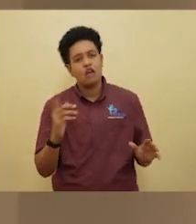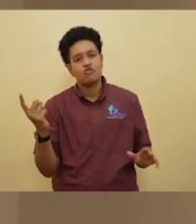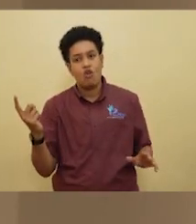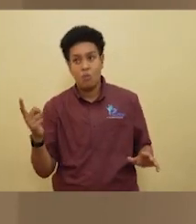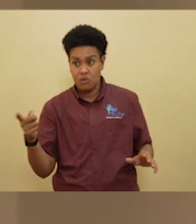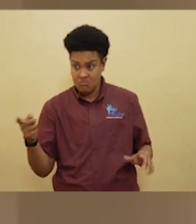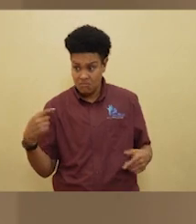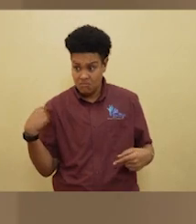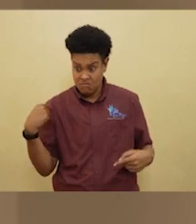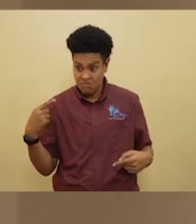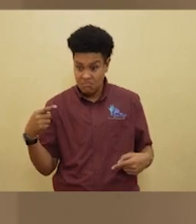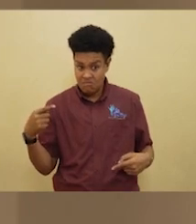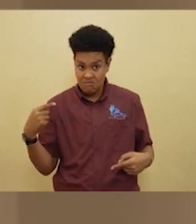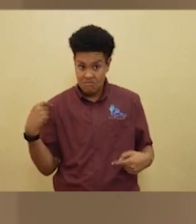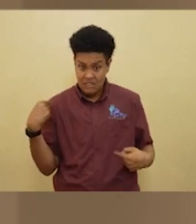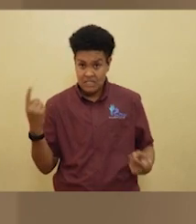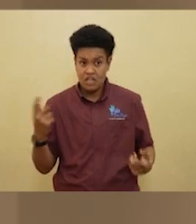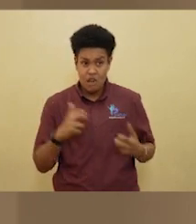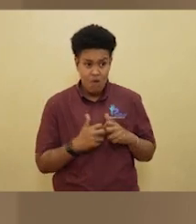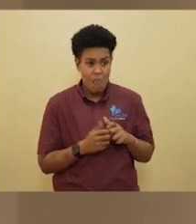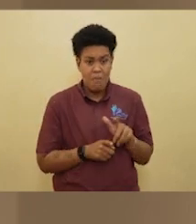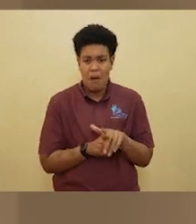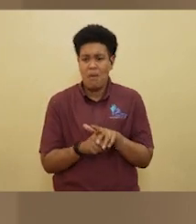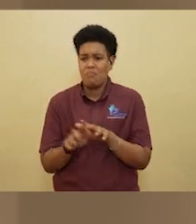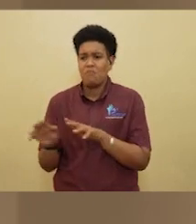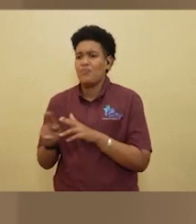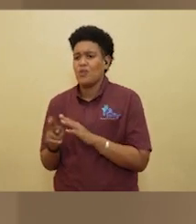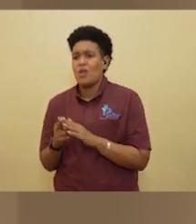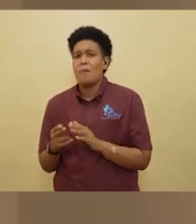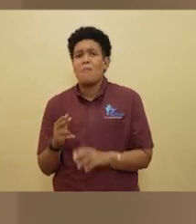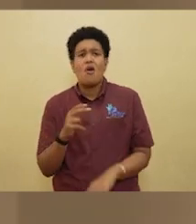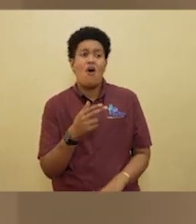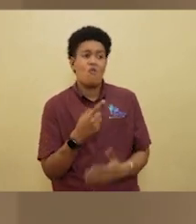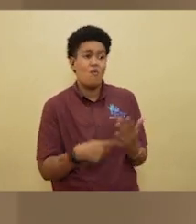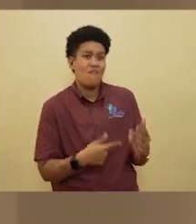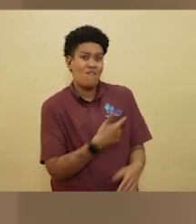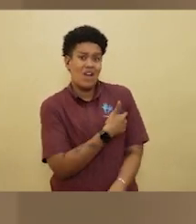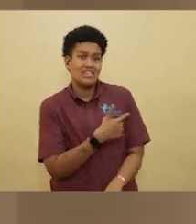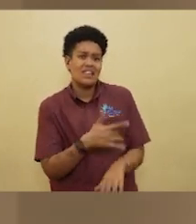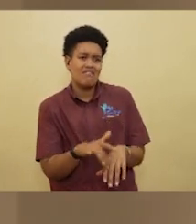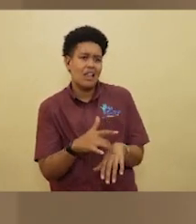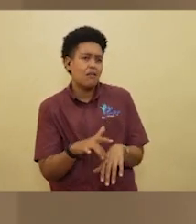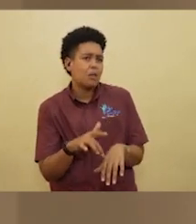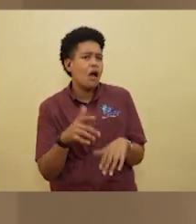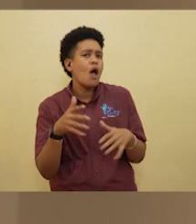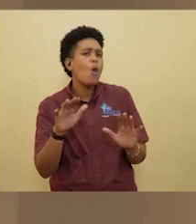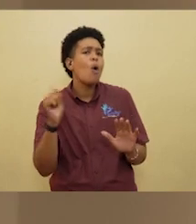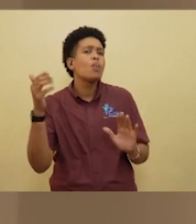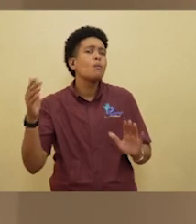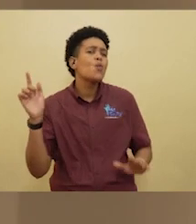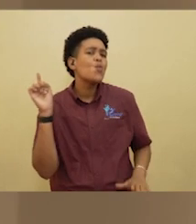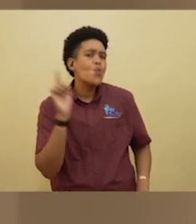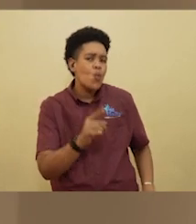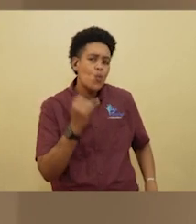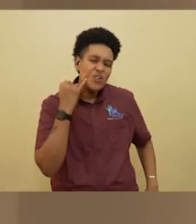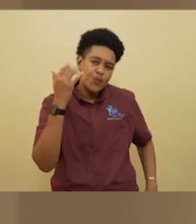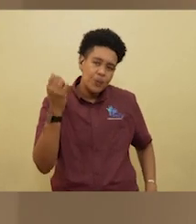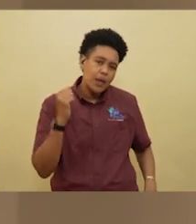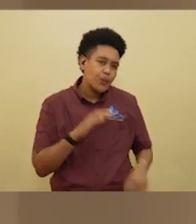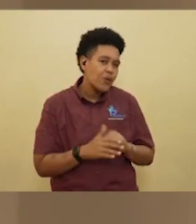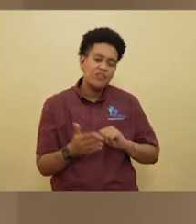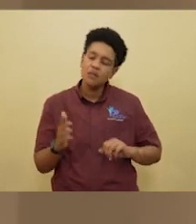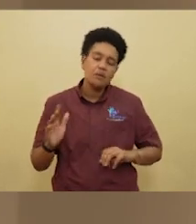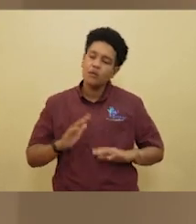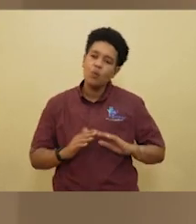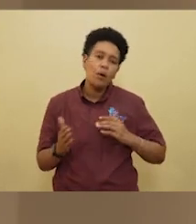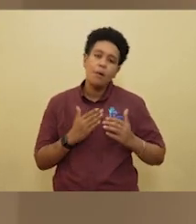else, since there is such a problem with the number of doses available, allow someone else to get vaccinated and